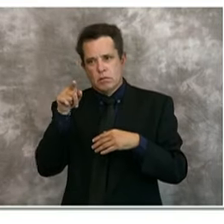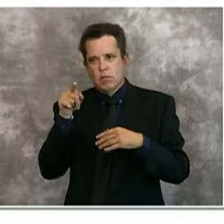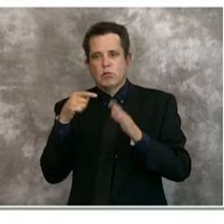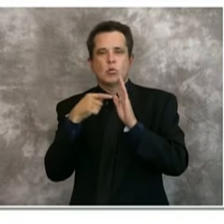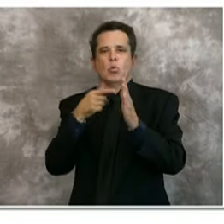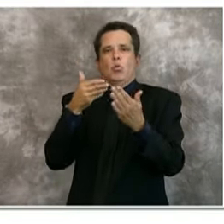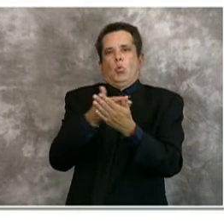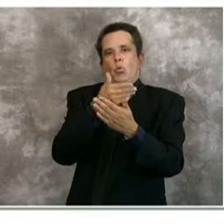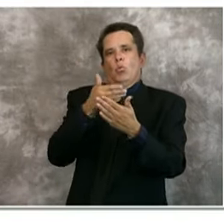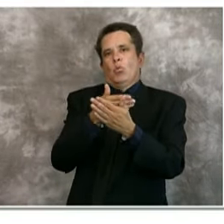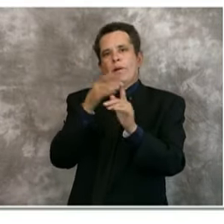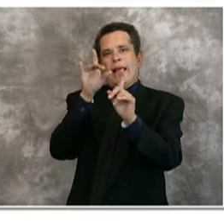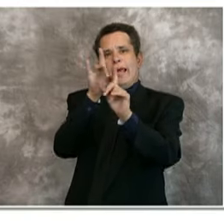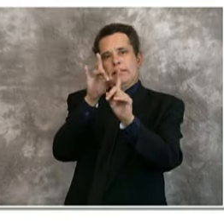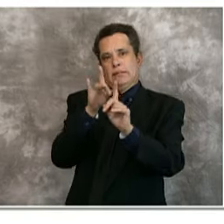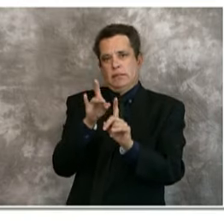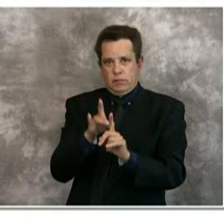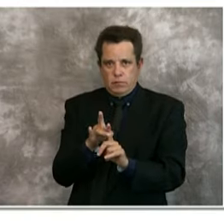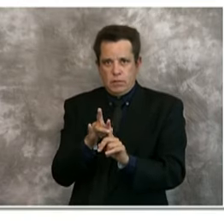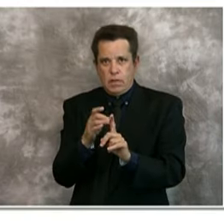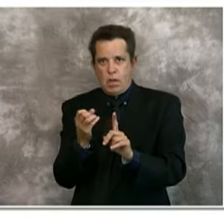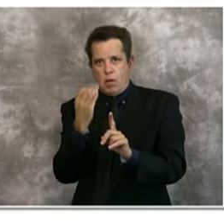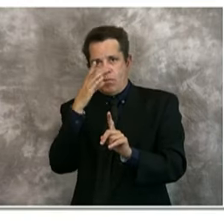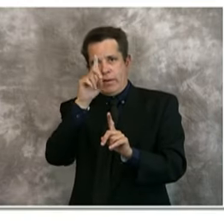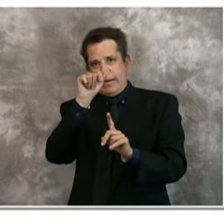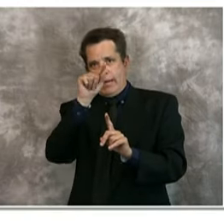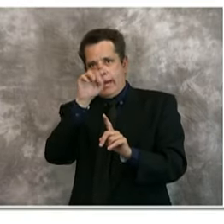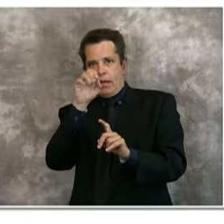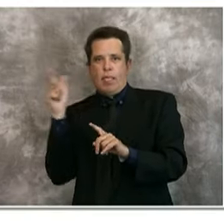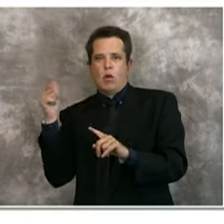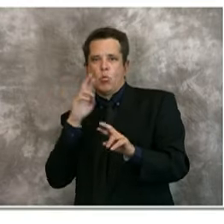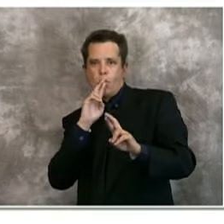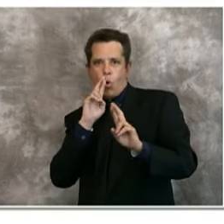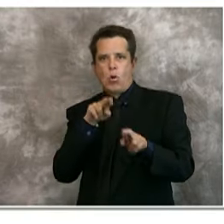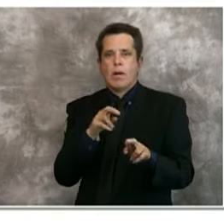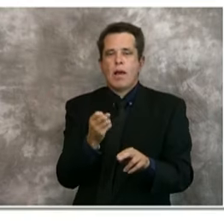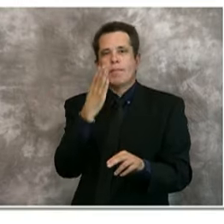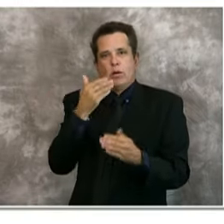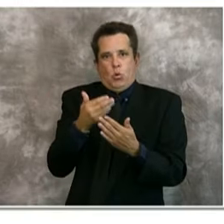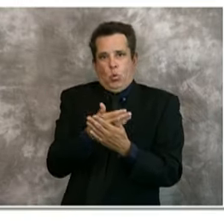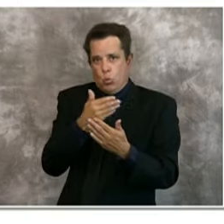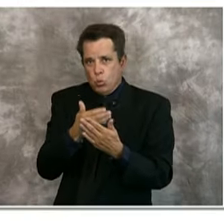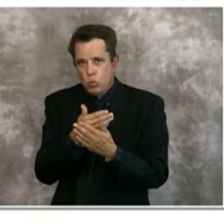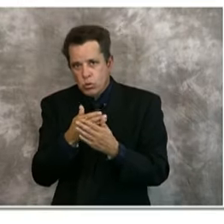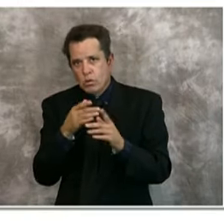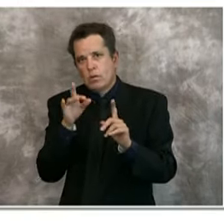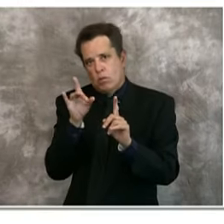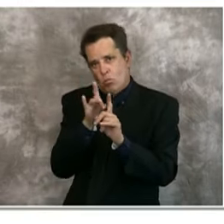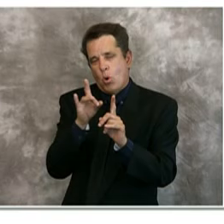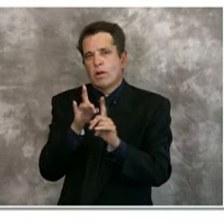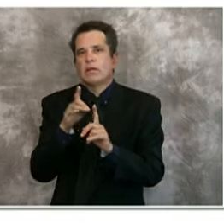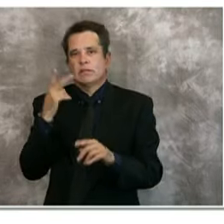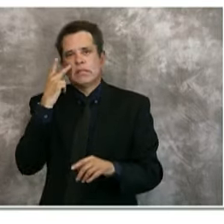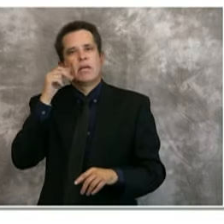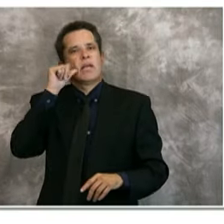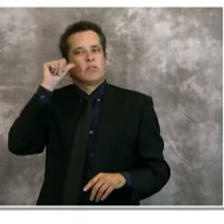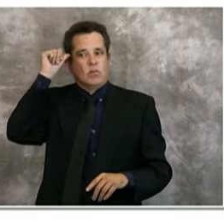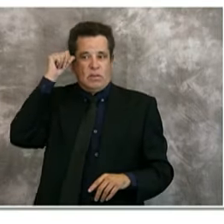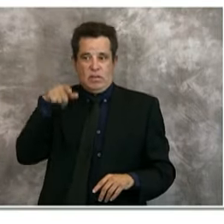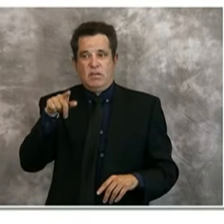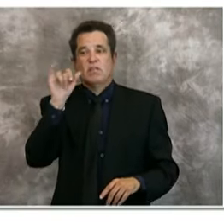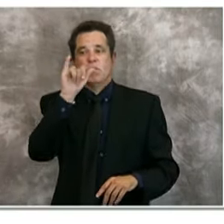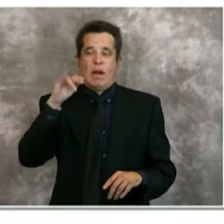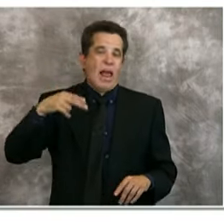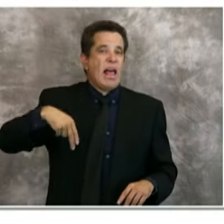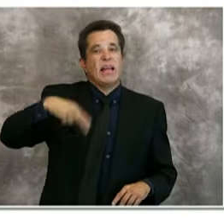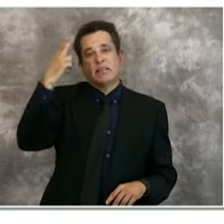the new cases by date reported. And you can see yesterday was our highest number